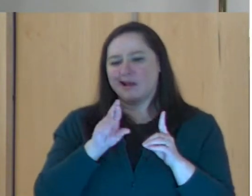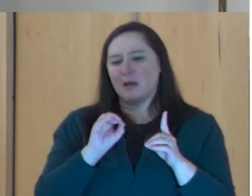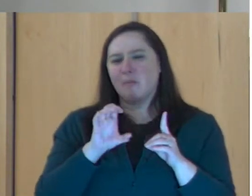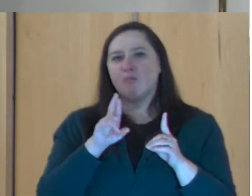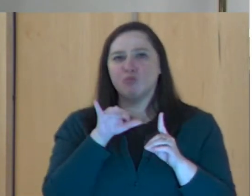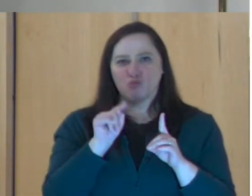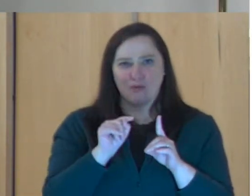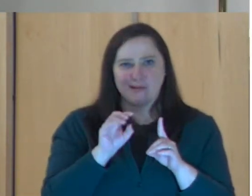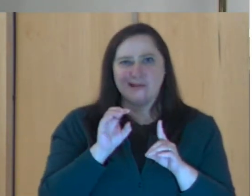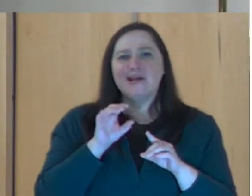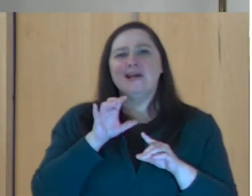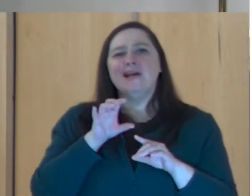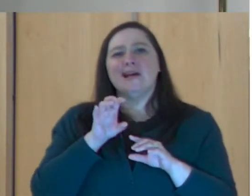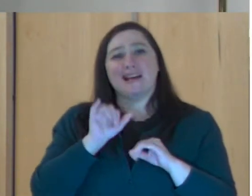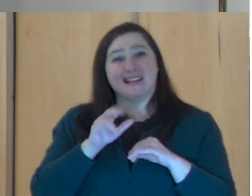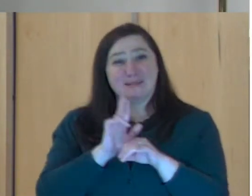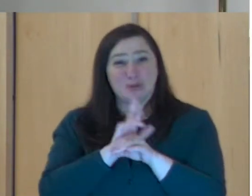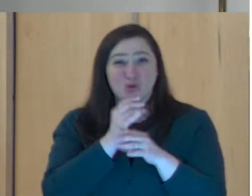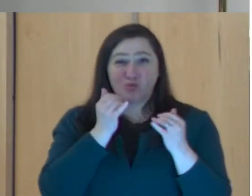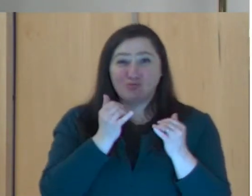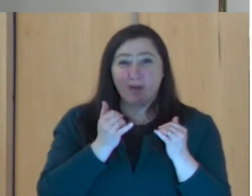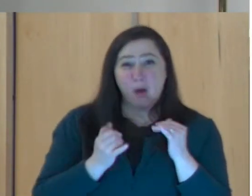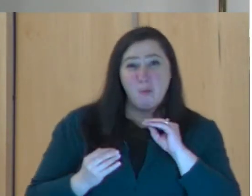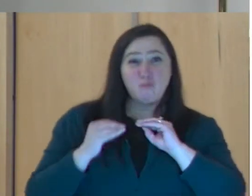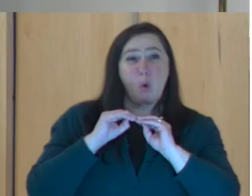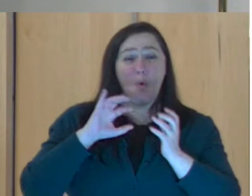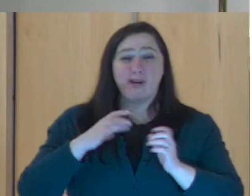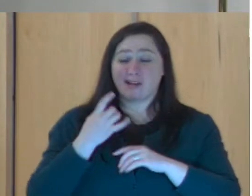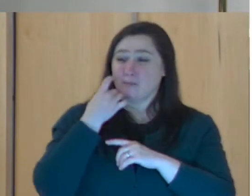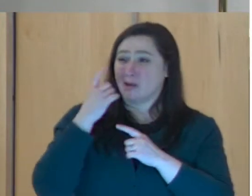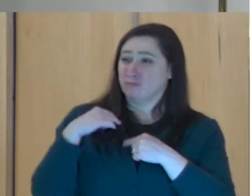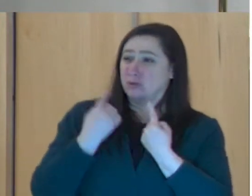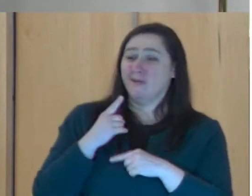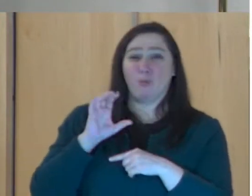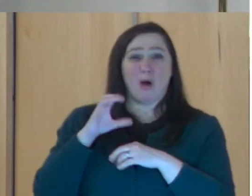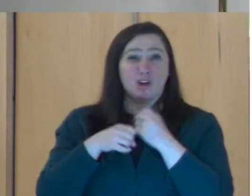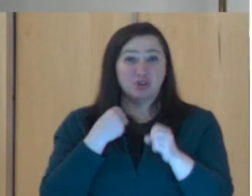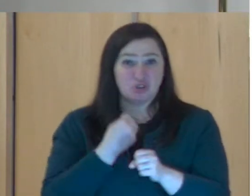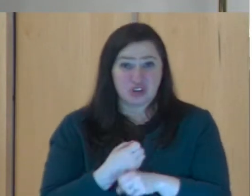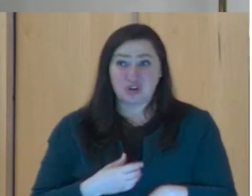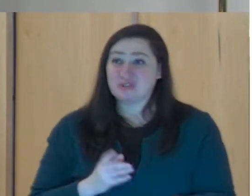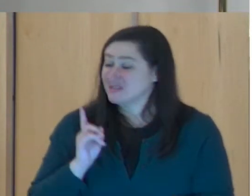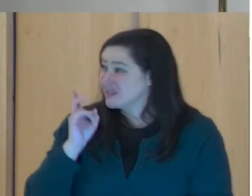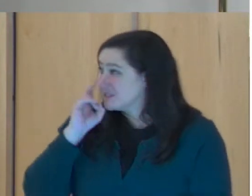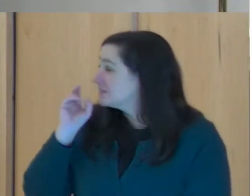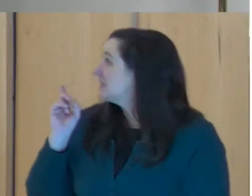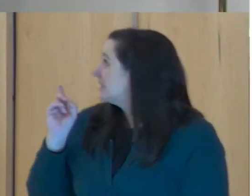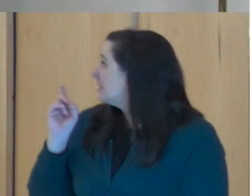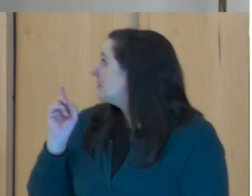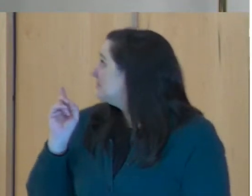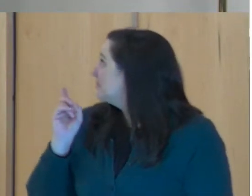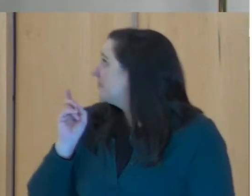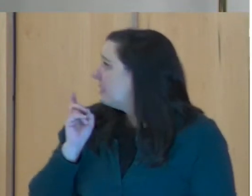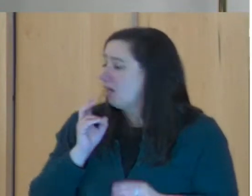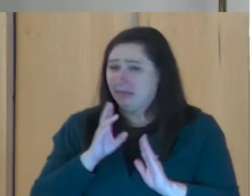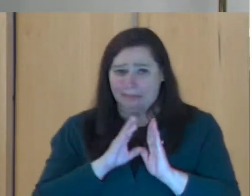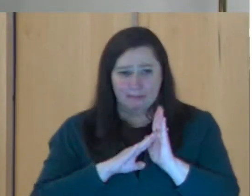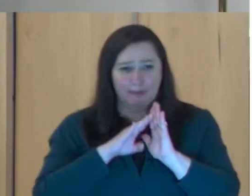Hypocrite has been used more now in the last couple decades than it was the last 100 years. And in a way that doesn't surprise